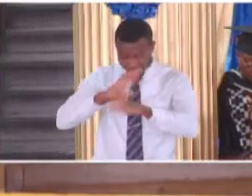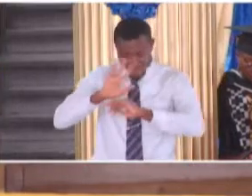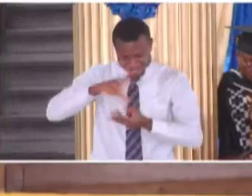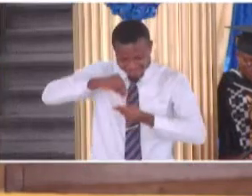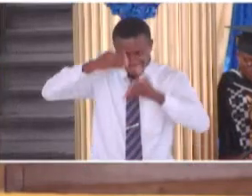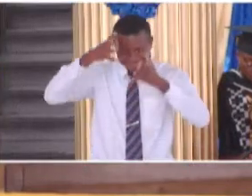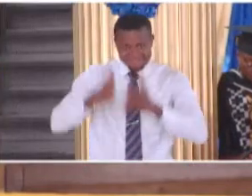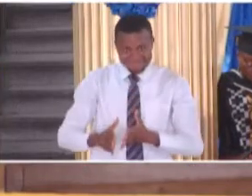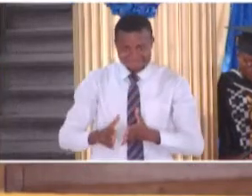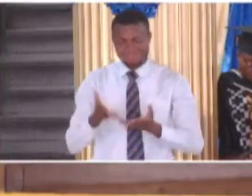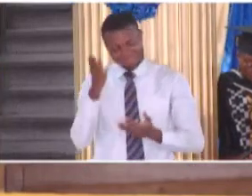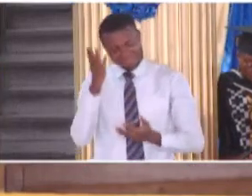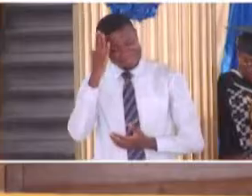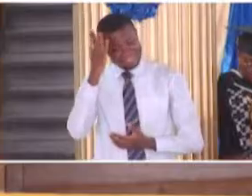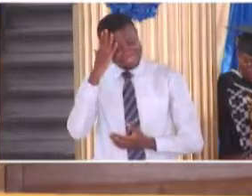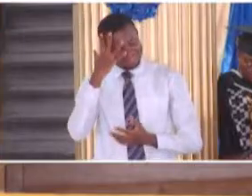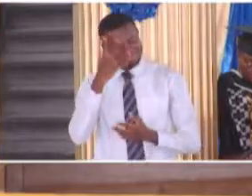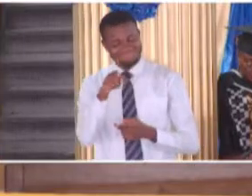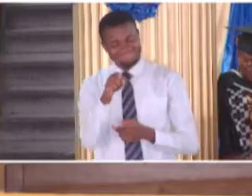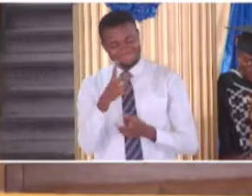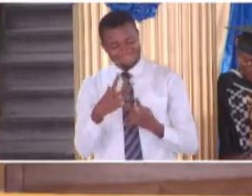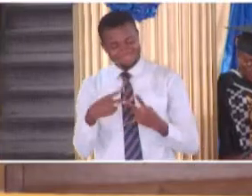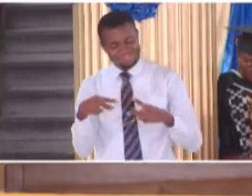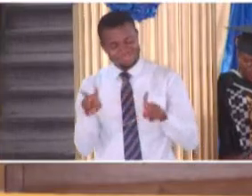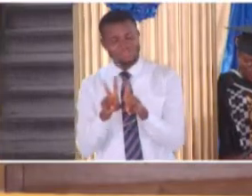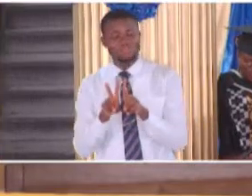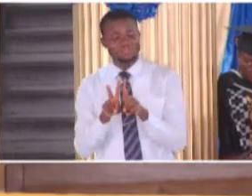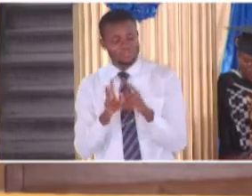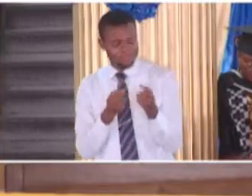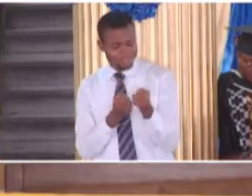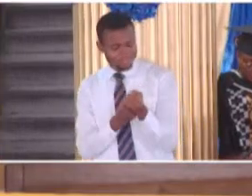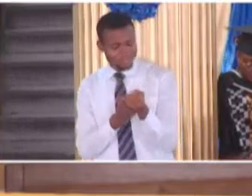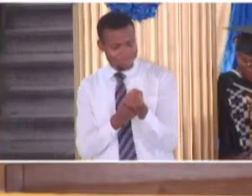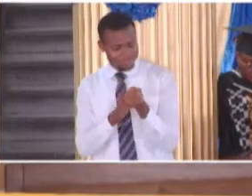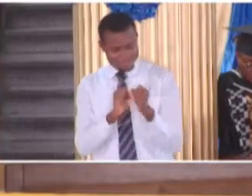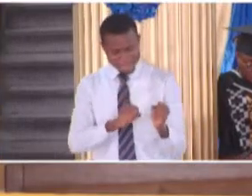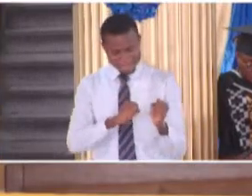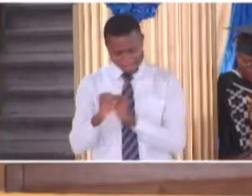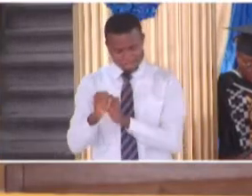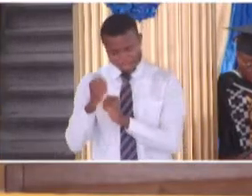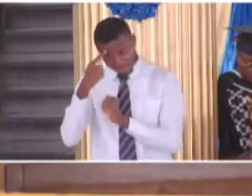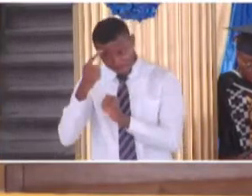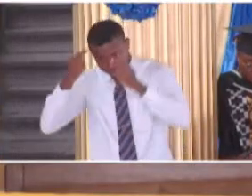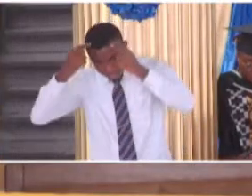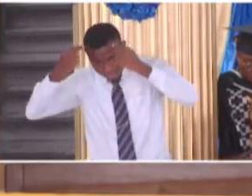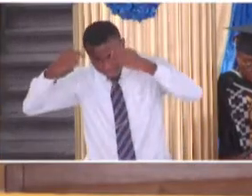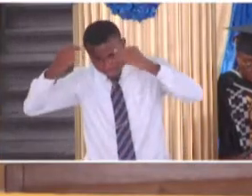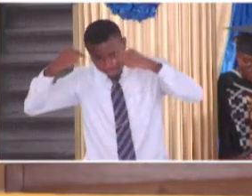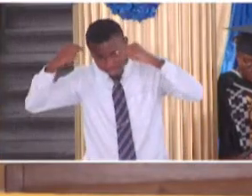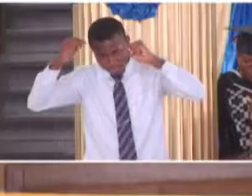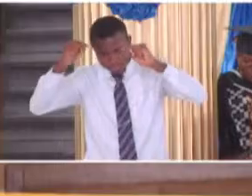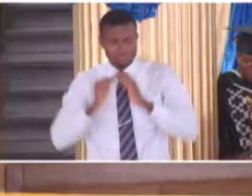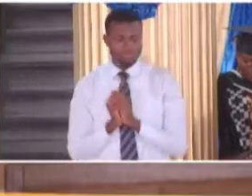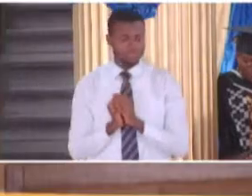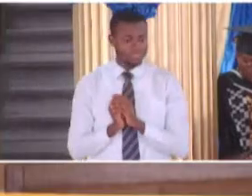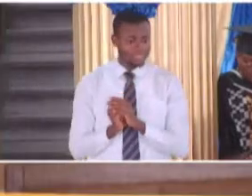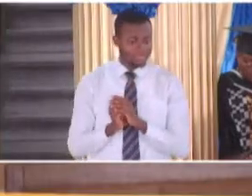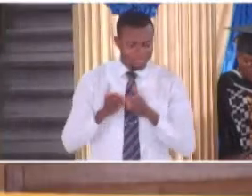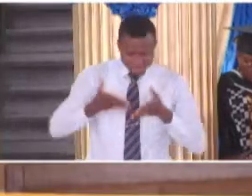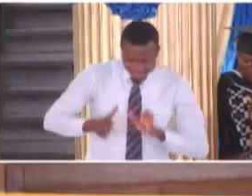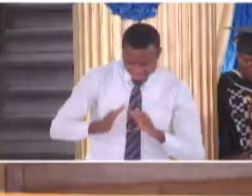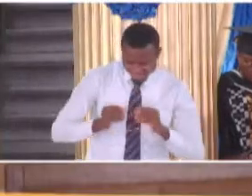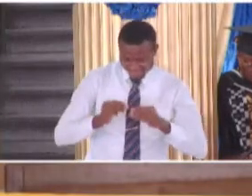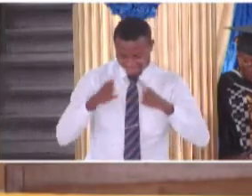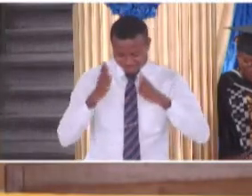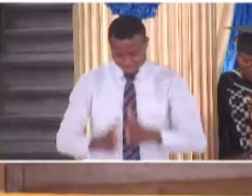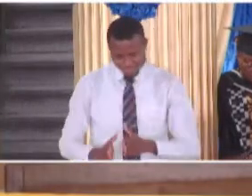students know that they are valued, supported, and empowered to succeed. I laud management for the